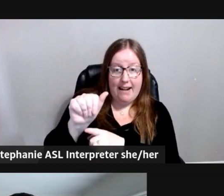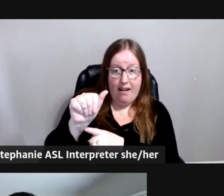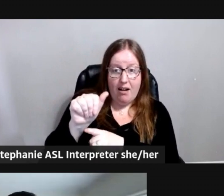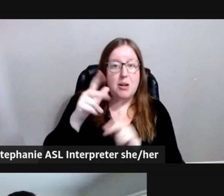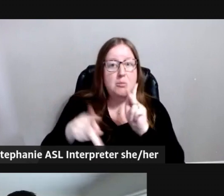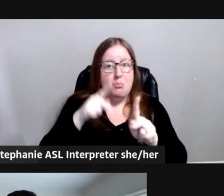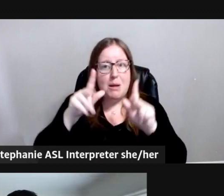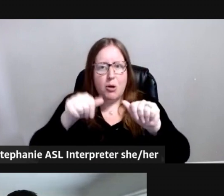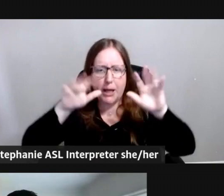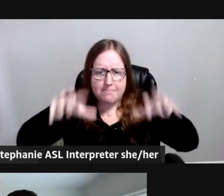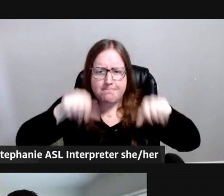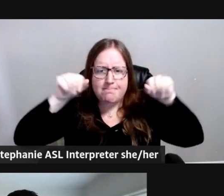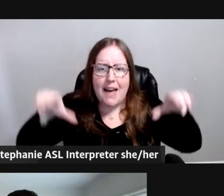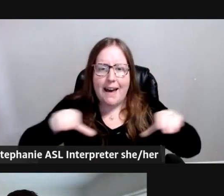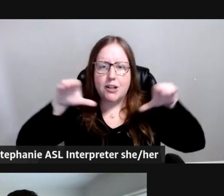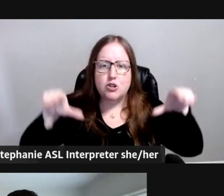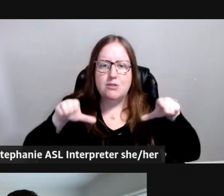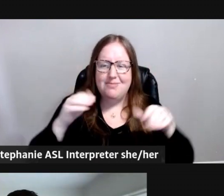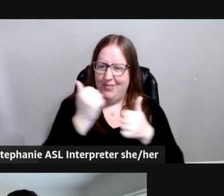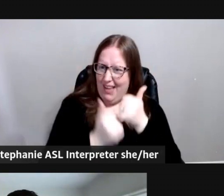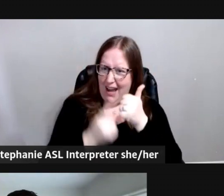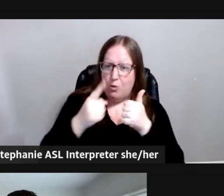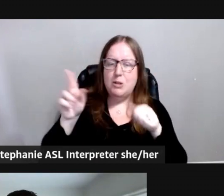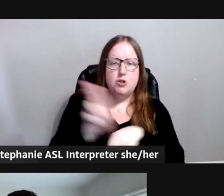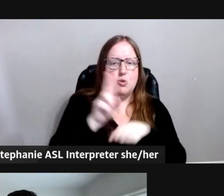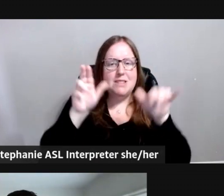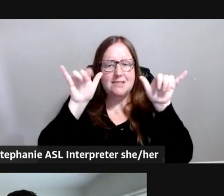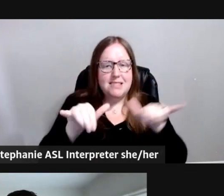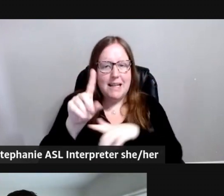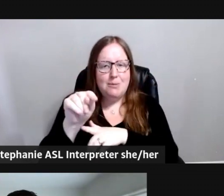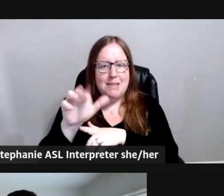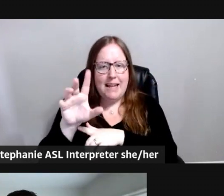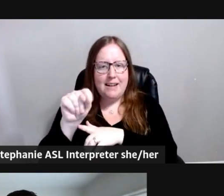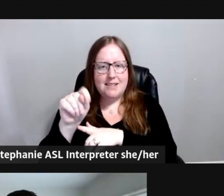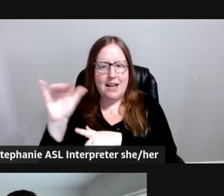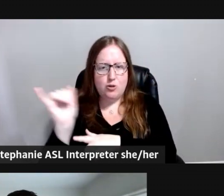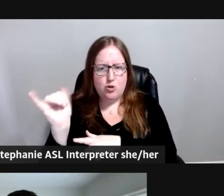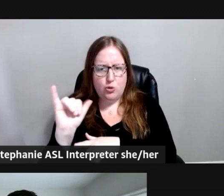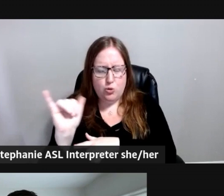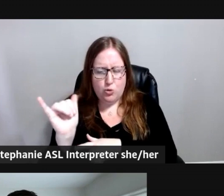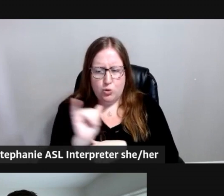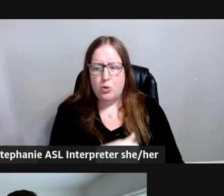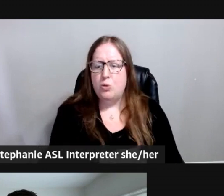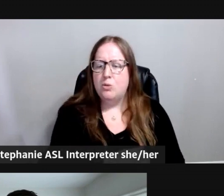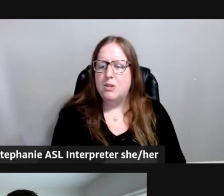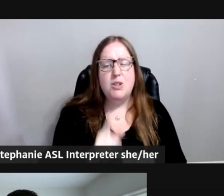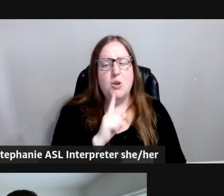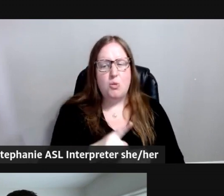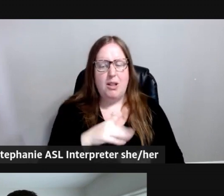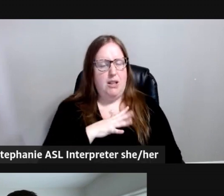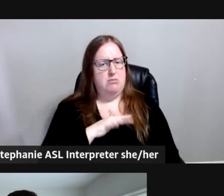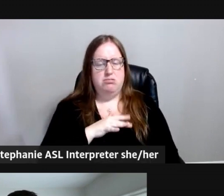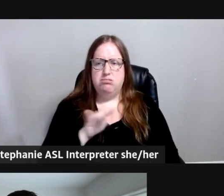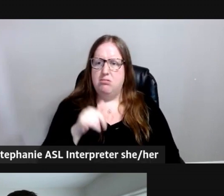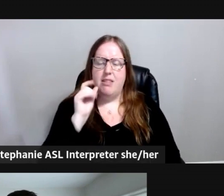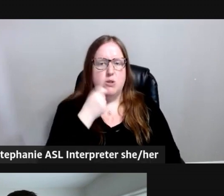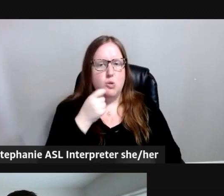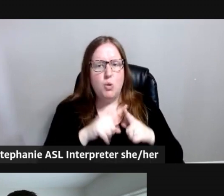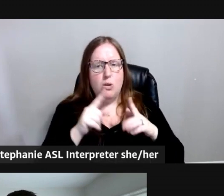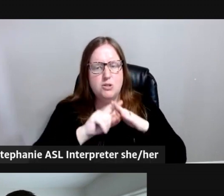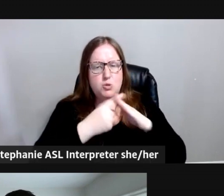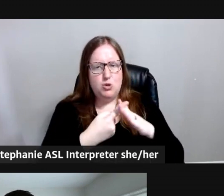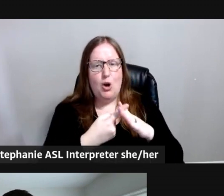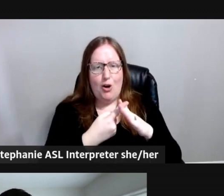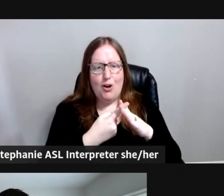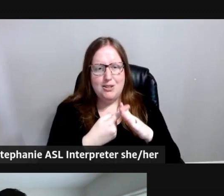can act on it, so that we're all operating off of the same data sets as well. I think it's a really great way to get started.